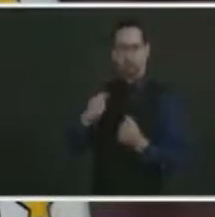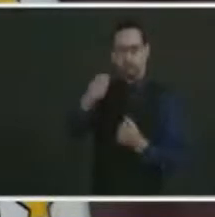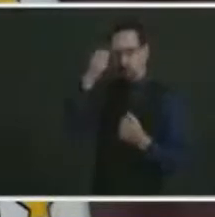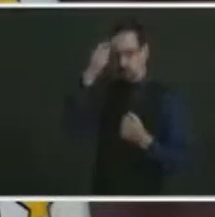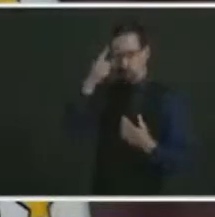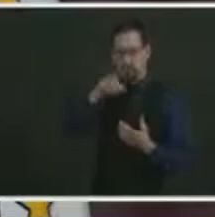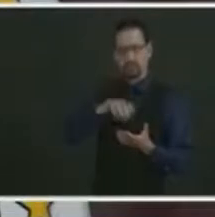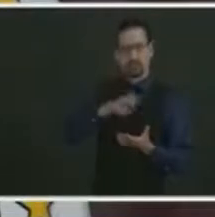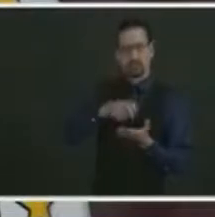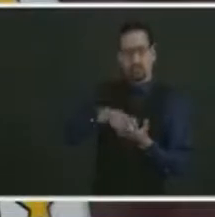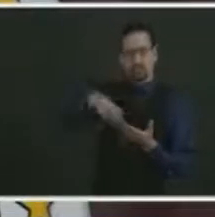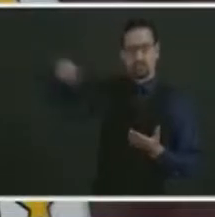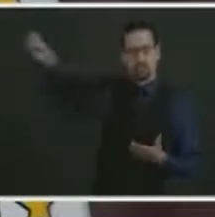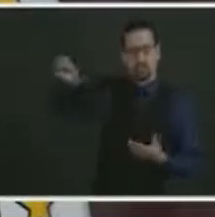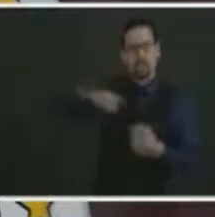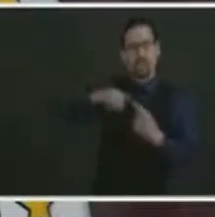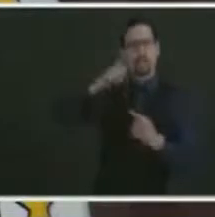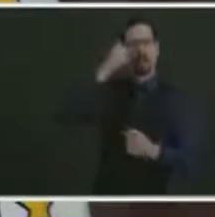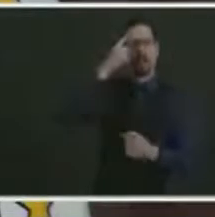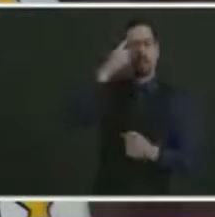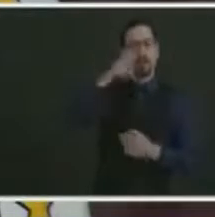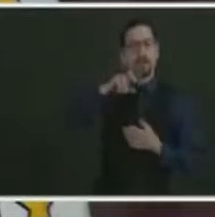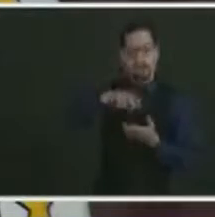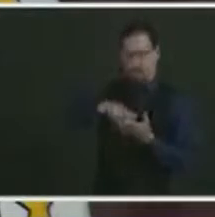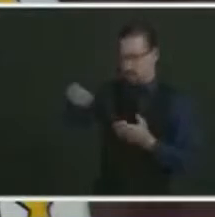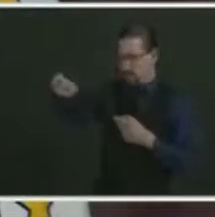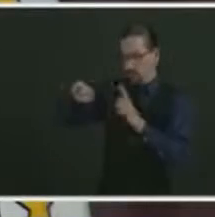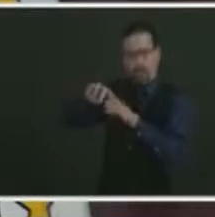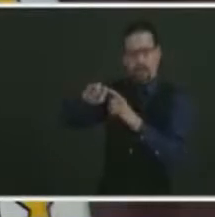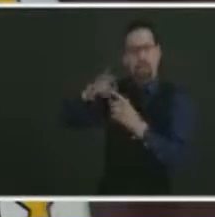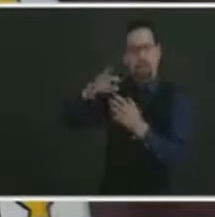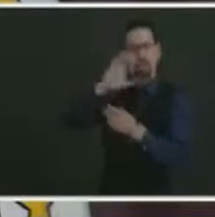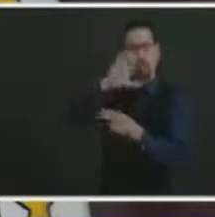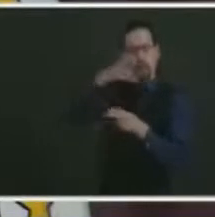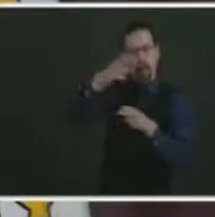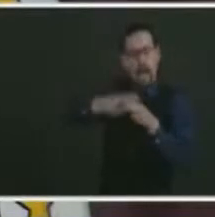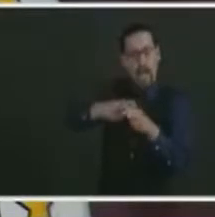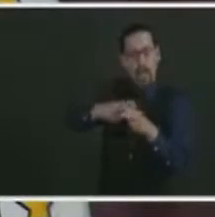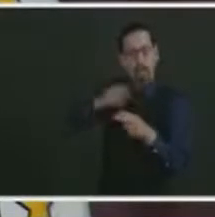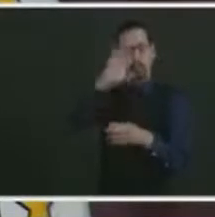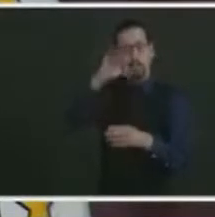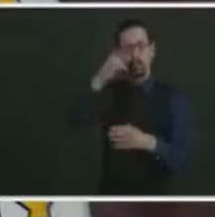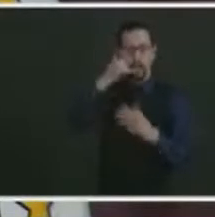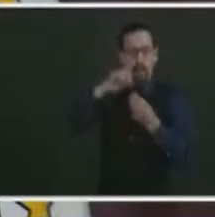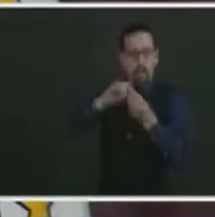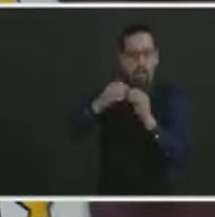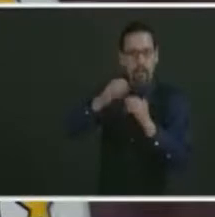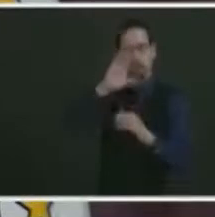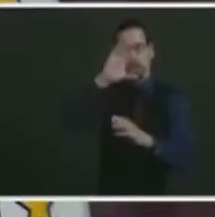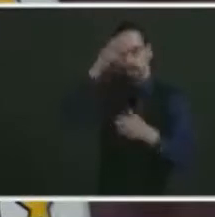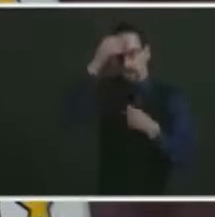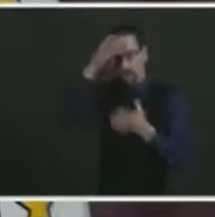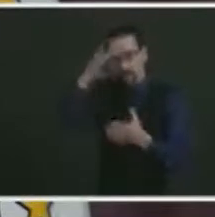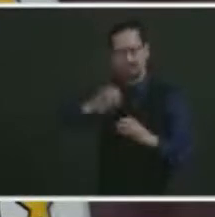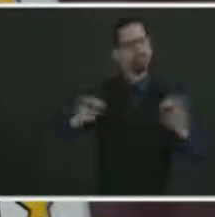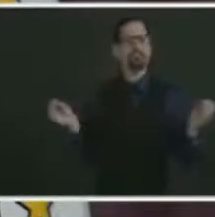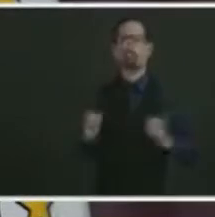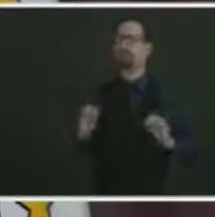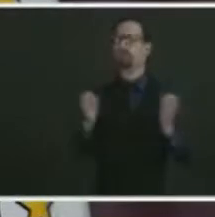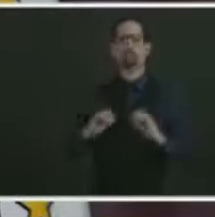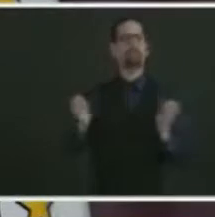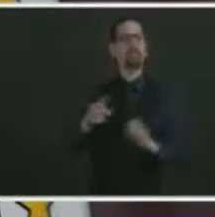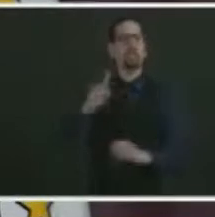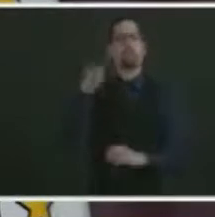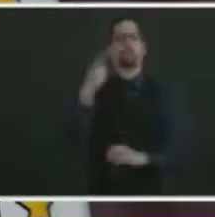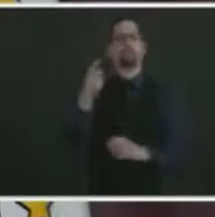will go through a very extensive interview with you. It is a painstaking interview, which is why